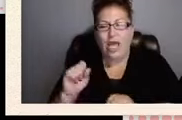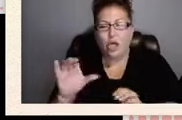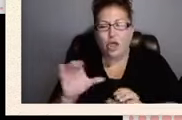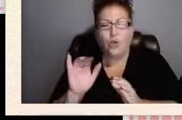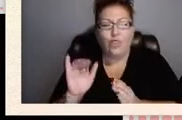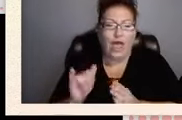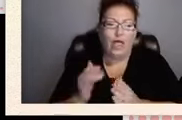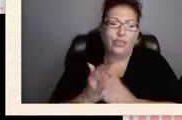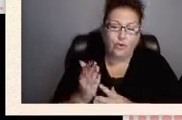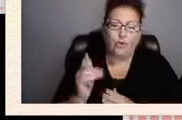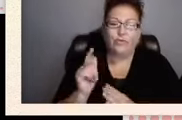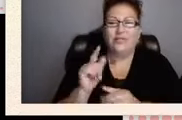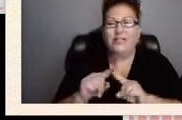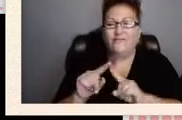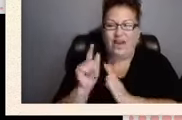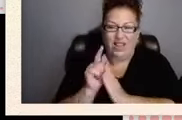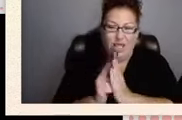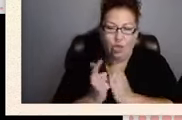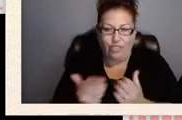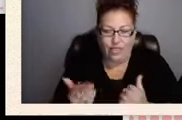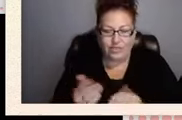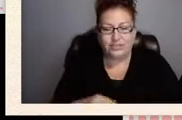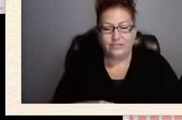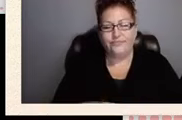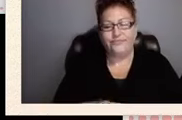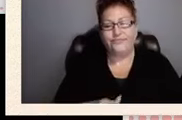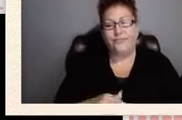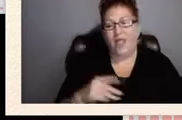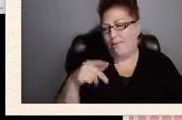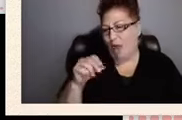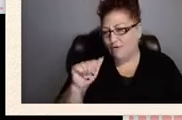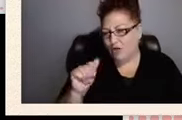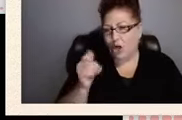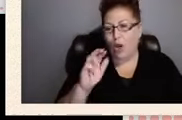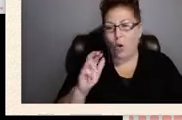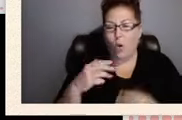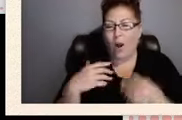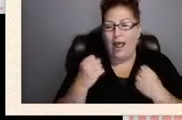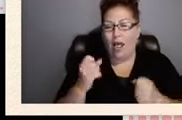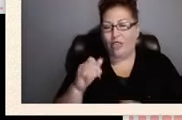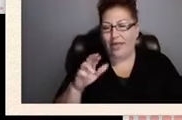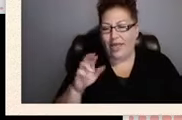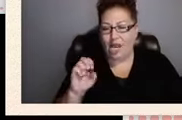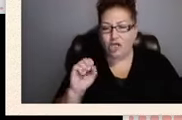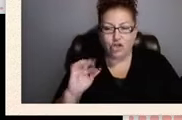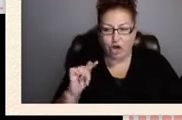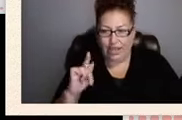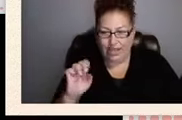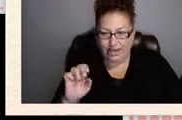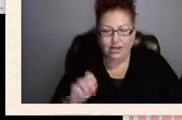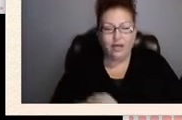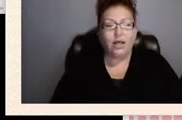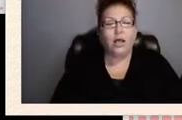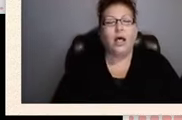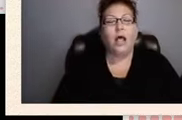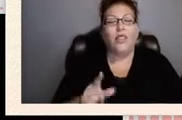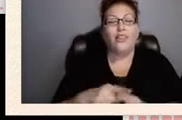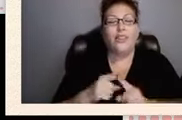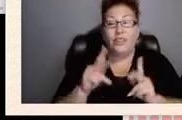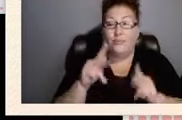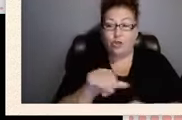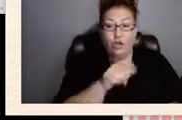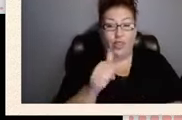surrogate and like the power of attorney, right? Then the person to the other side, who is